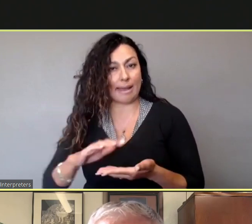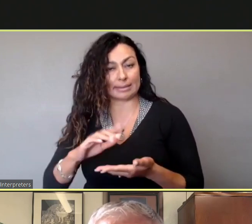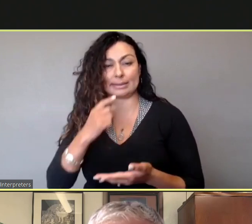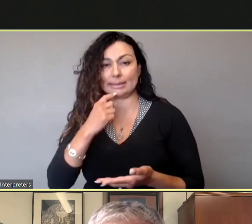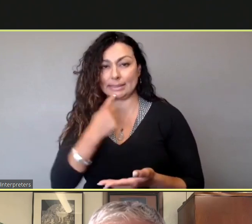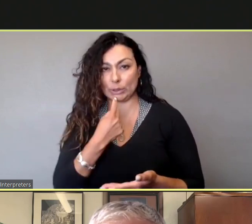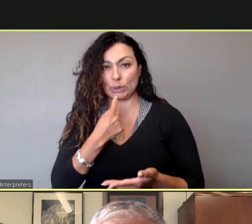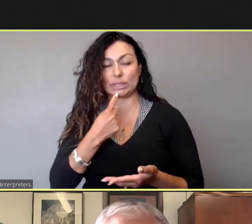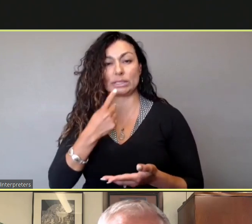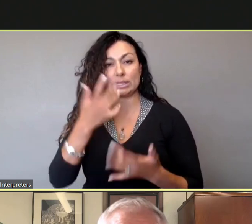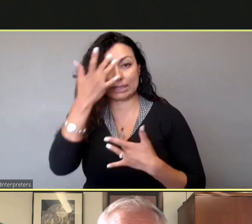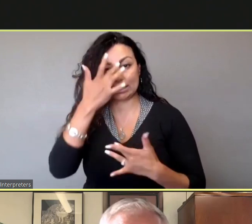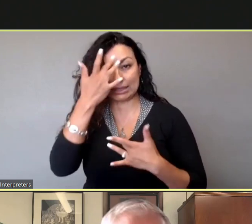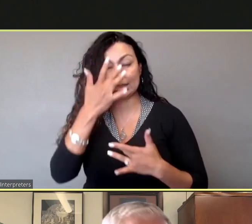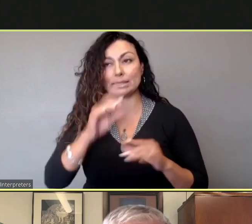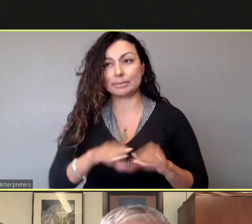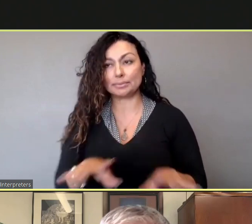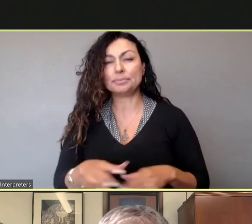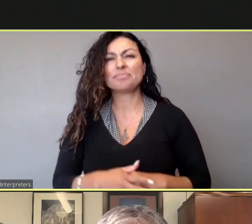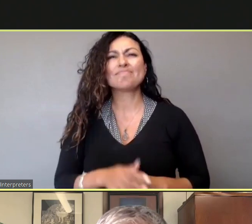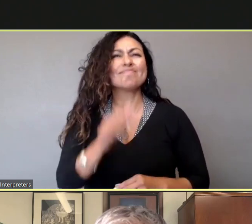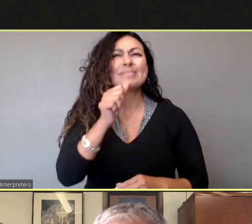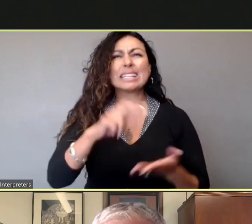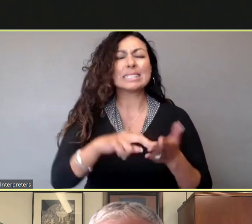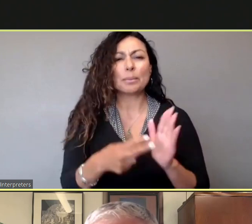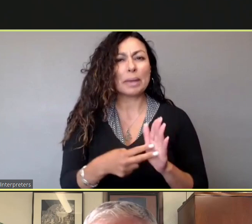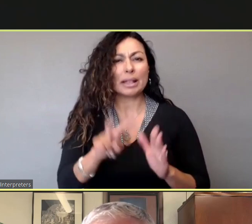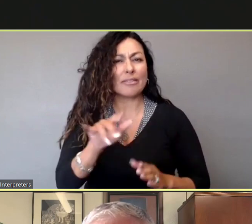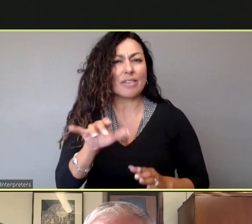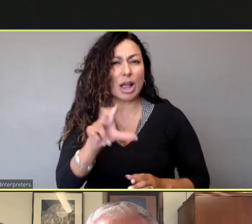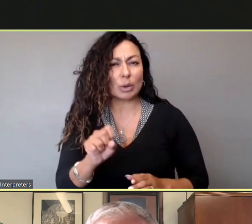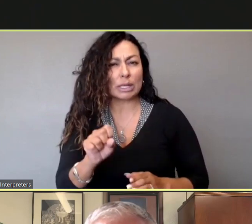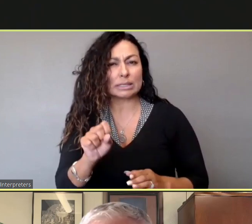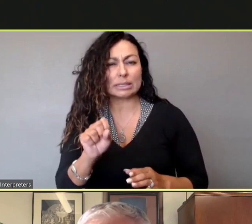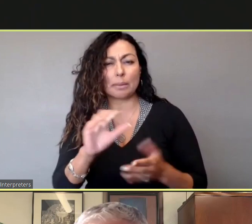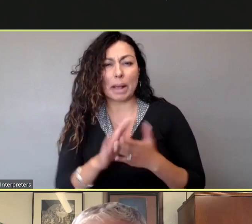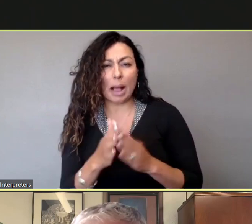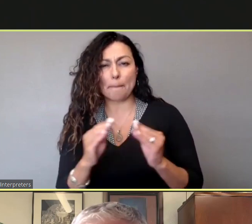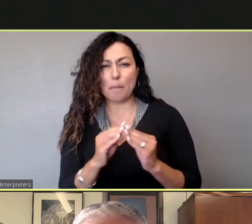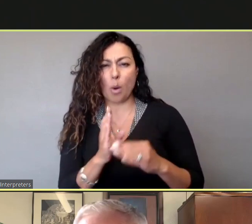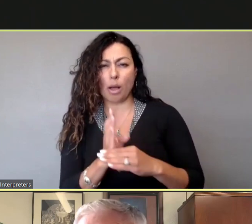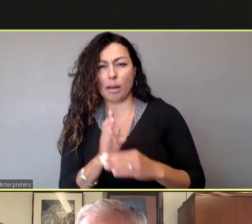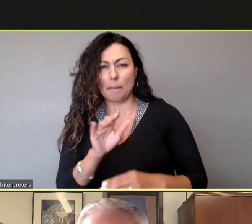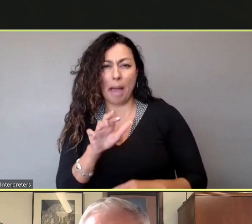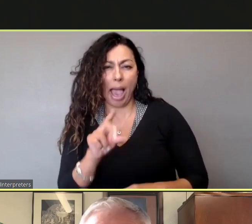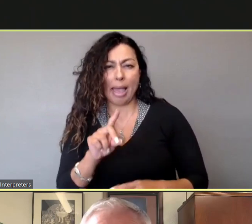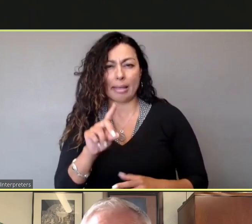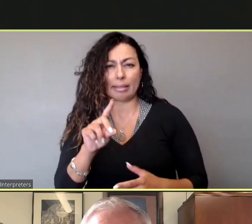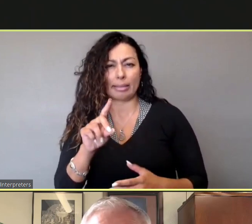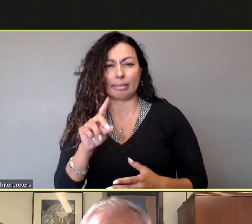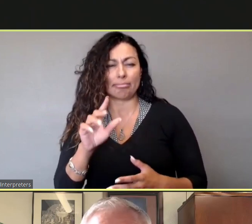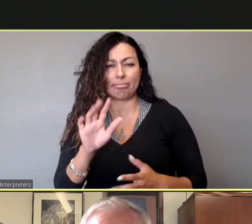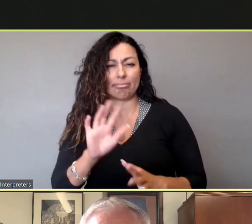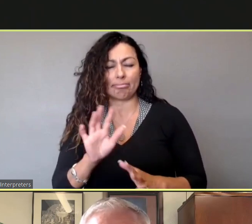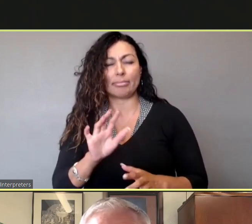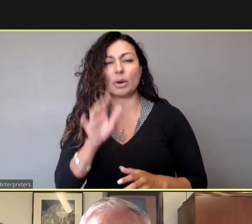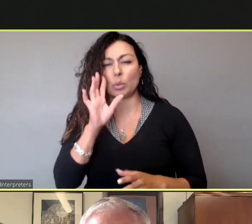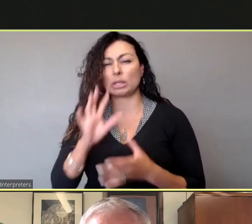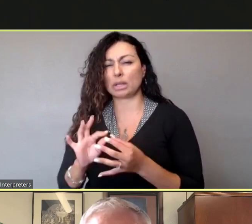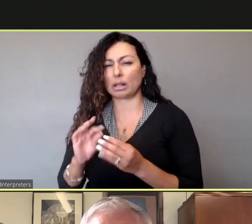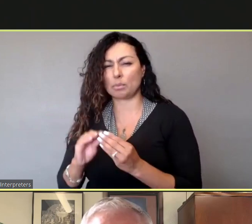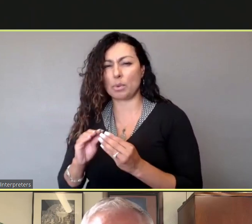serious disease. Now, that doesn't mean that the virus is getting milder, and we'll talk about that in a minute. Two, what it means is